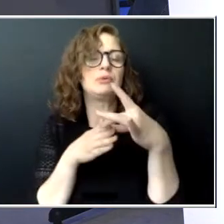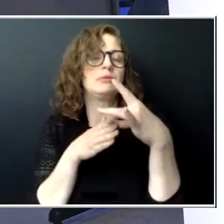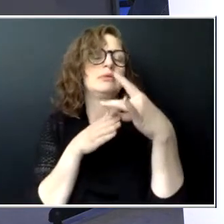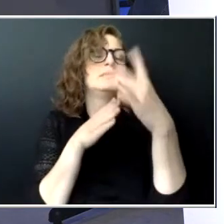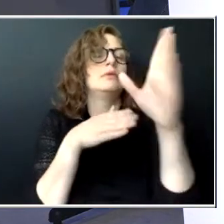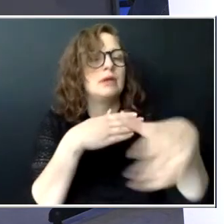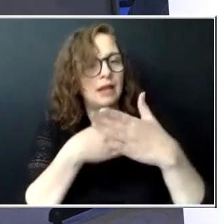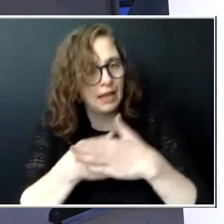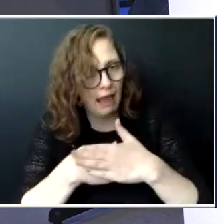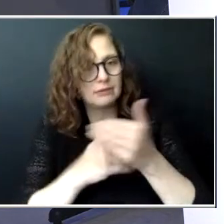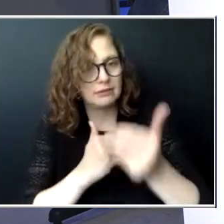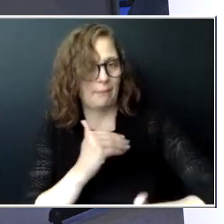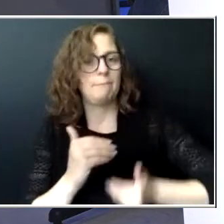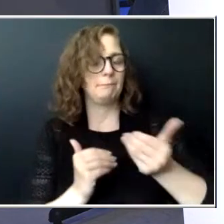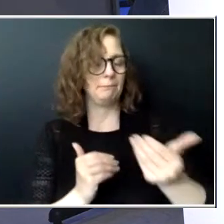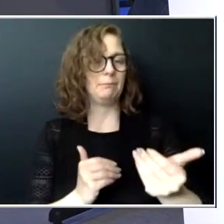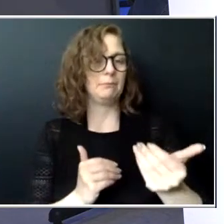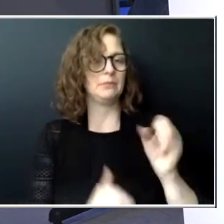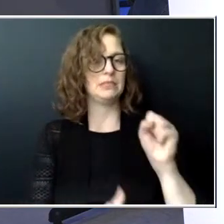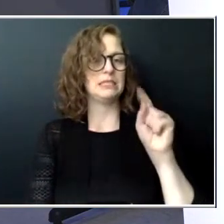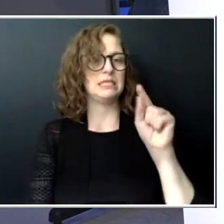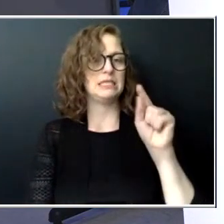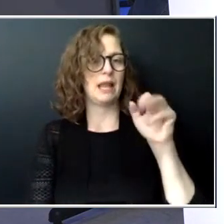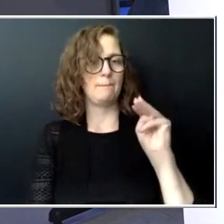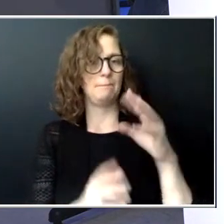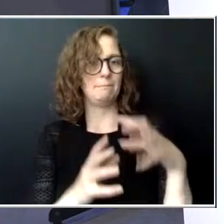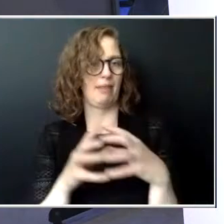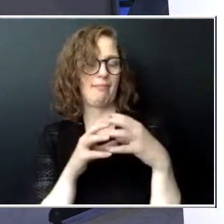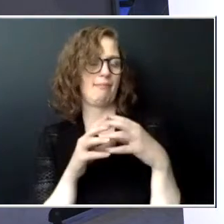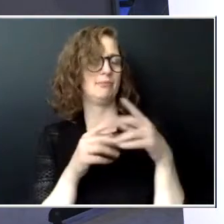that. Where did you find your donor?